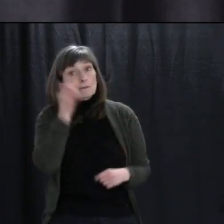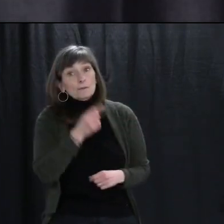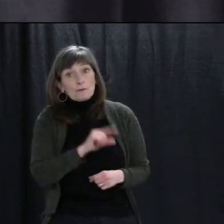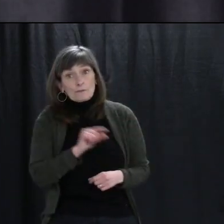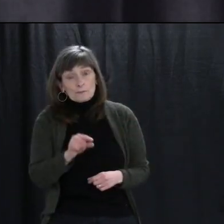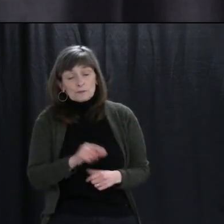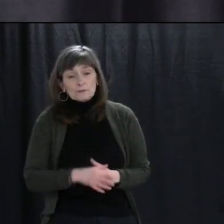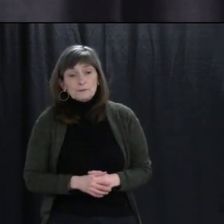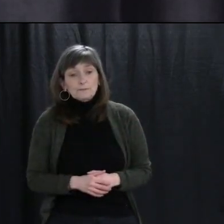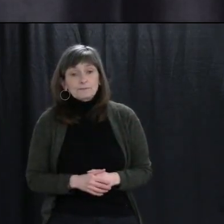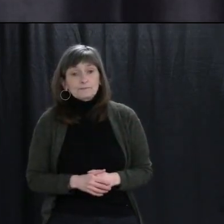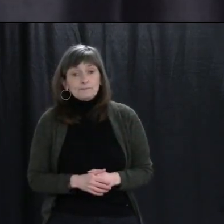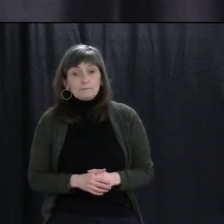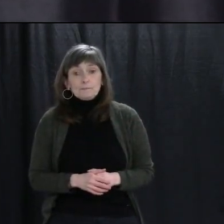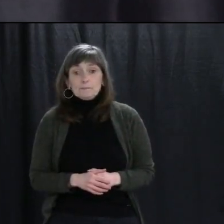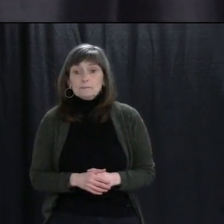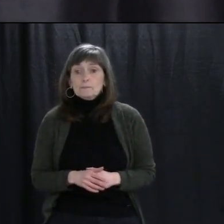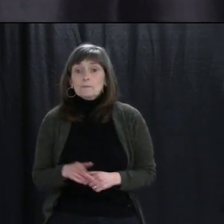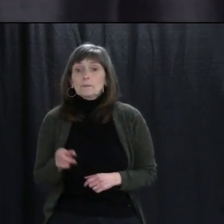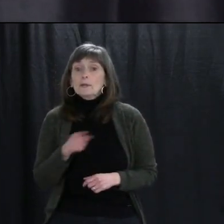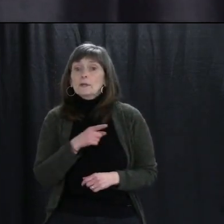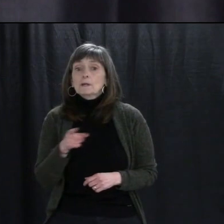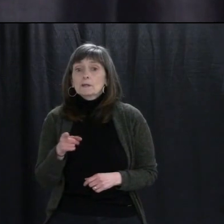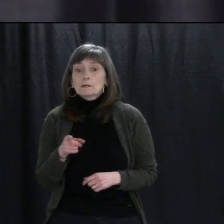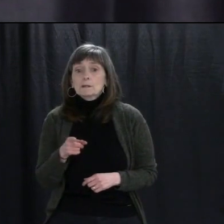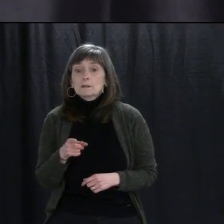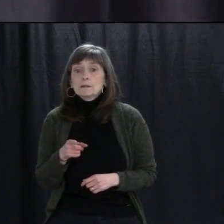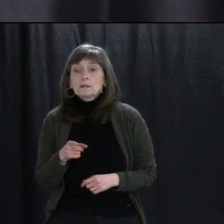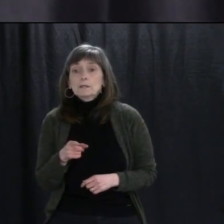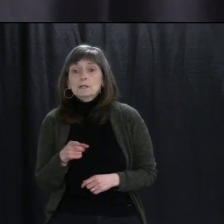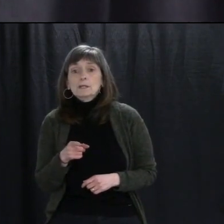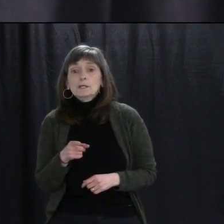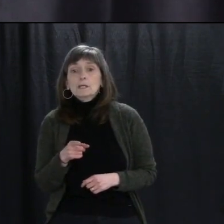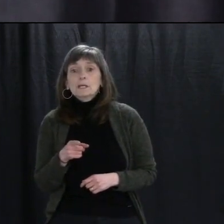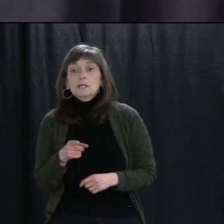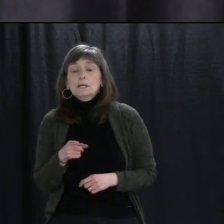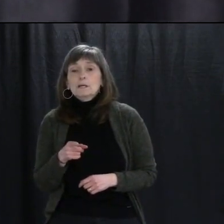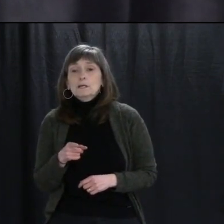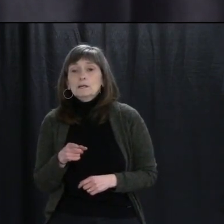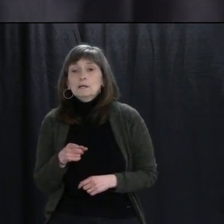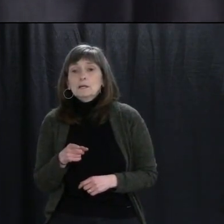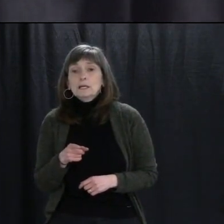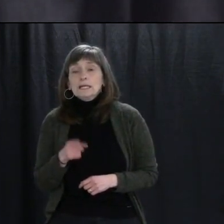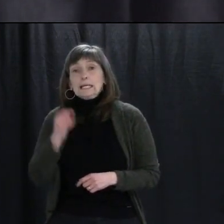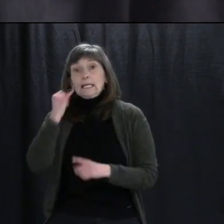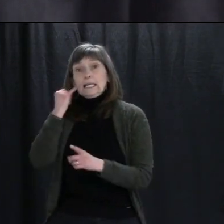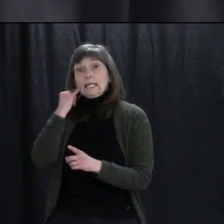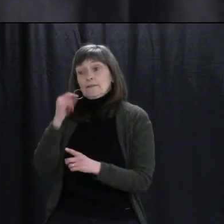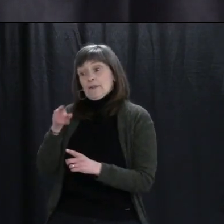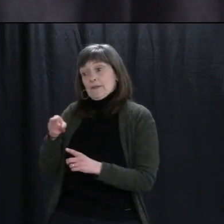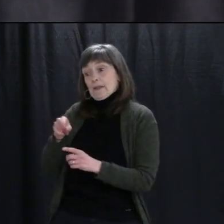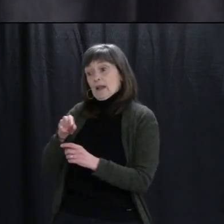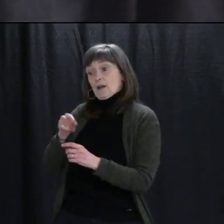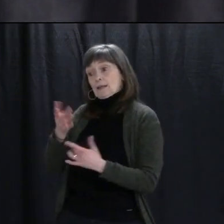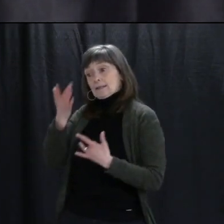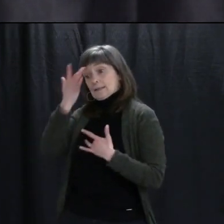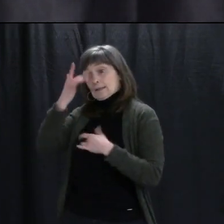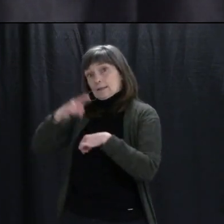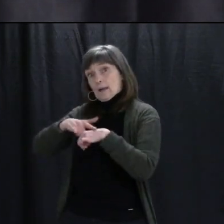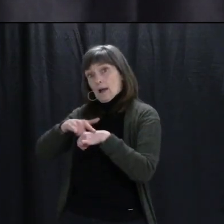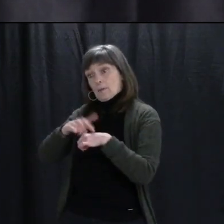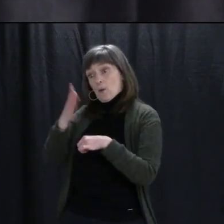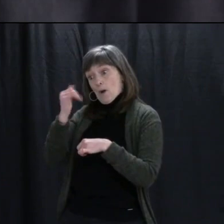that there is an arrangement whereby there will be recognition of COVID-related sick